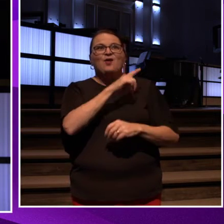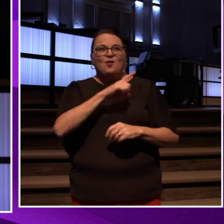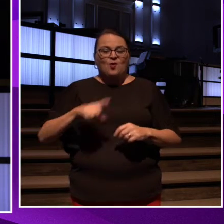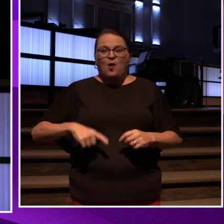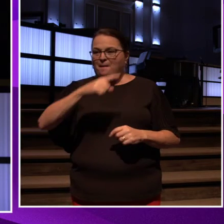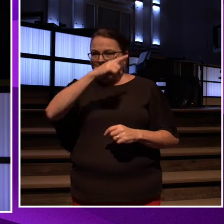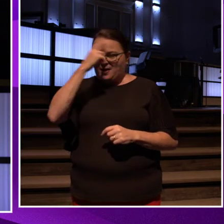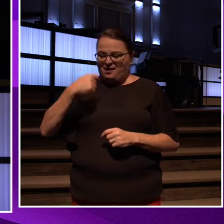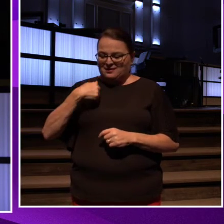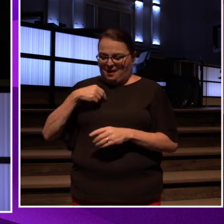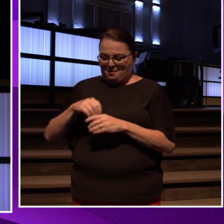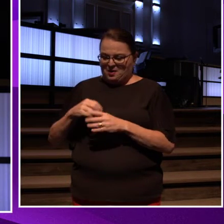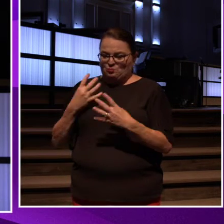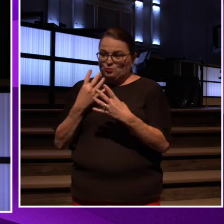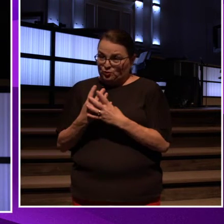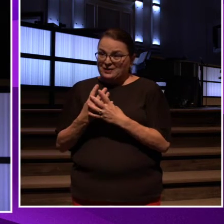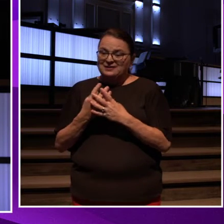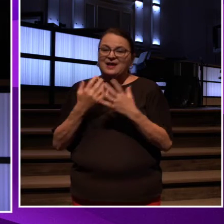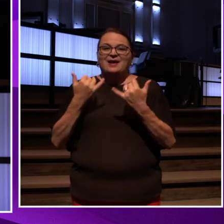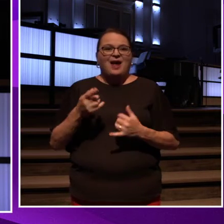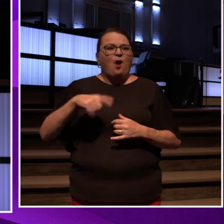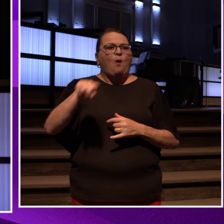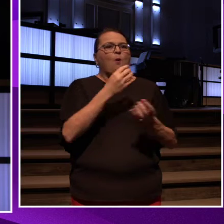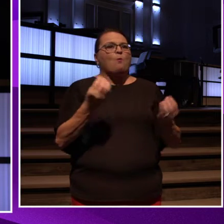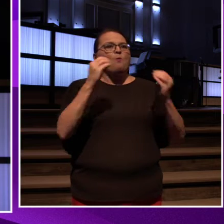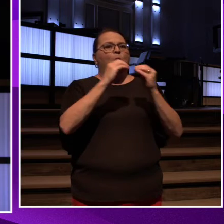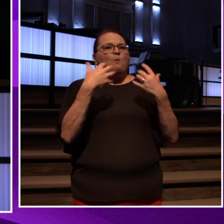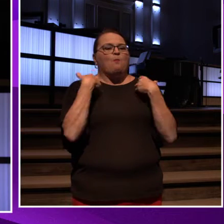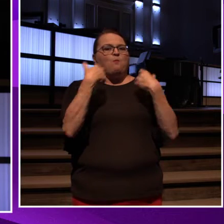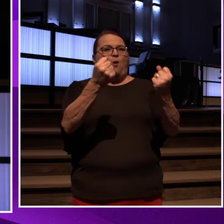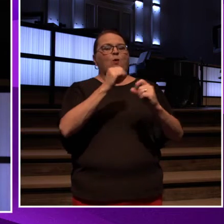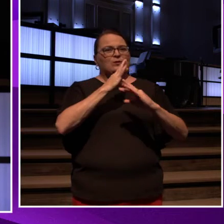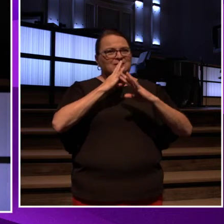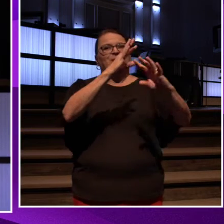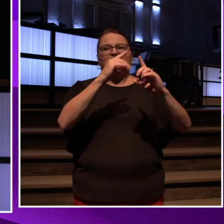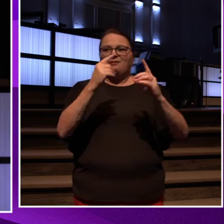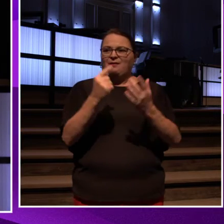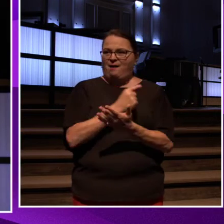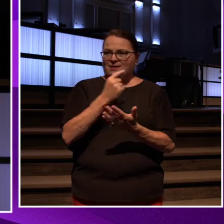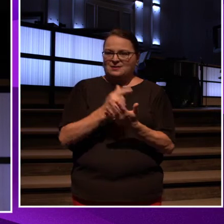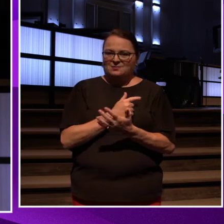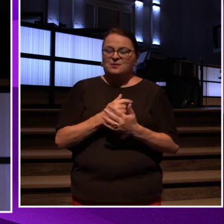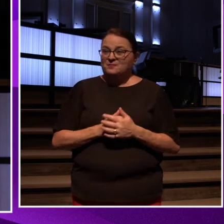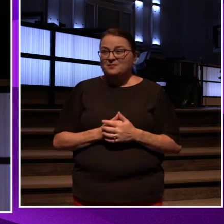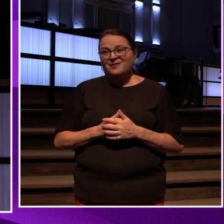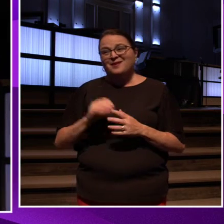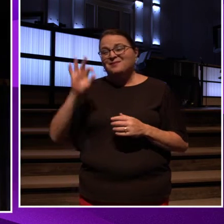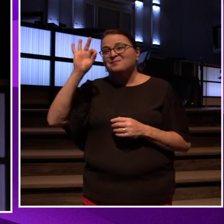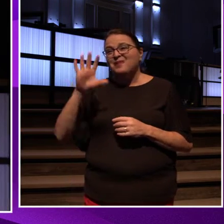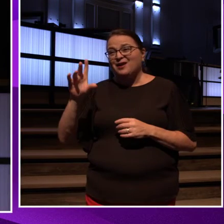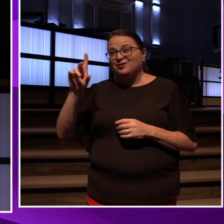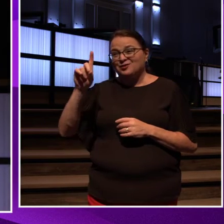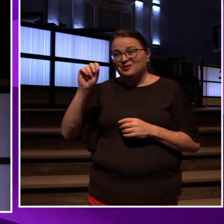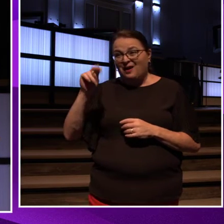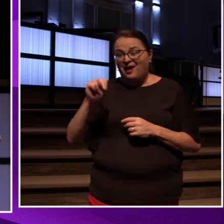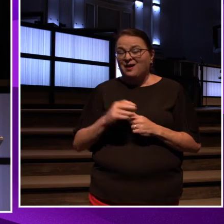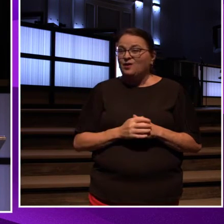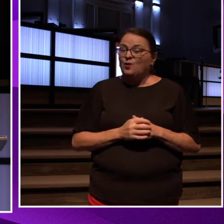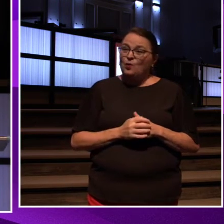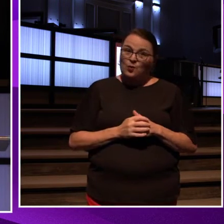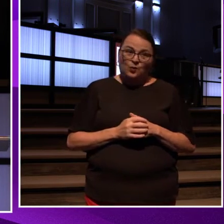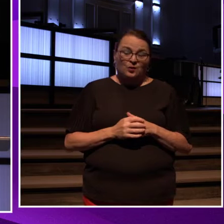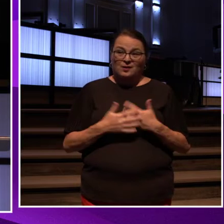I'm in prison. And they're now much more bold to speak the gospel. Folks, our pastor has gone through a tragic situation